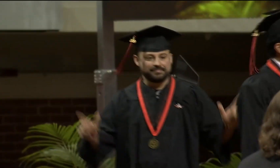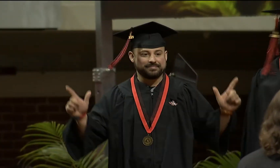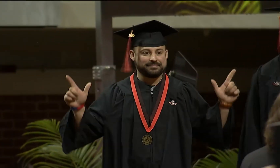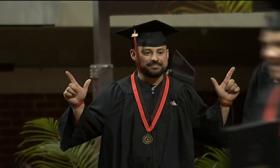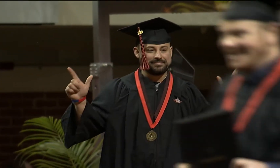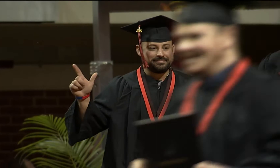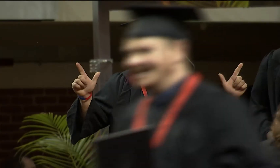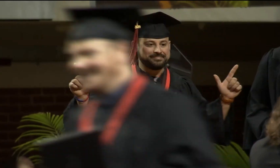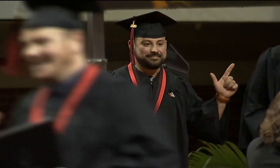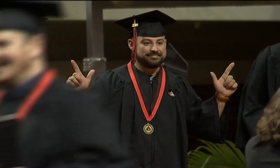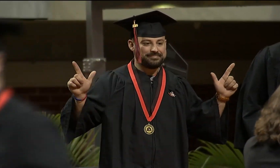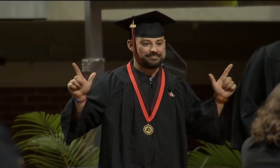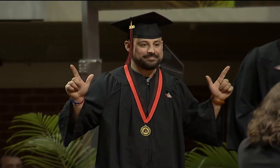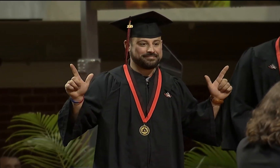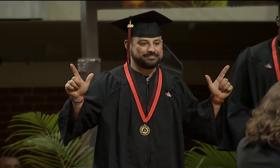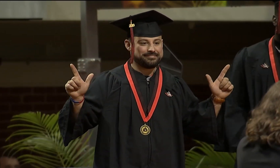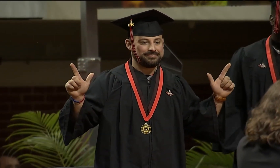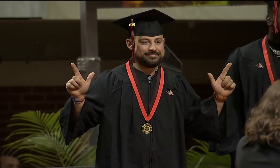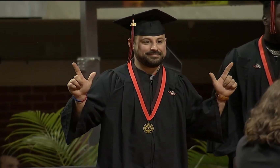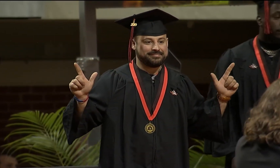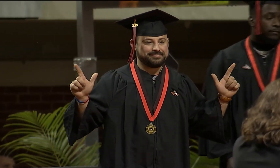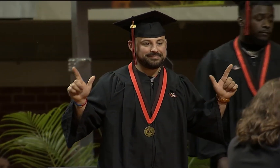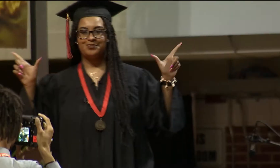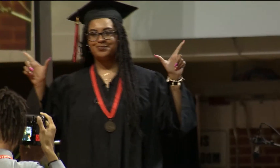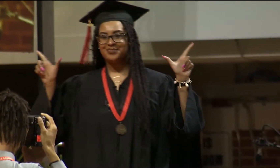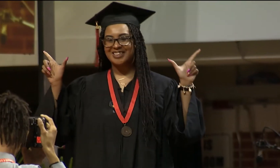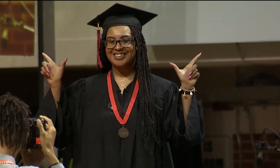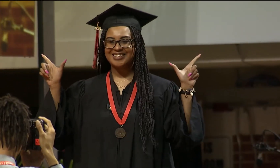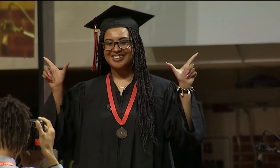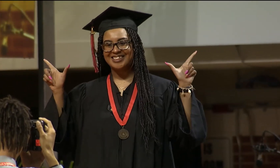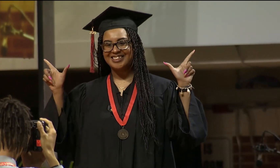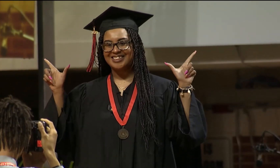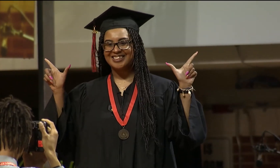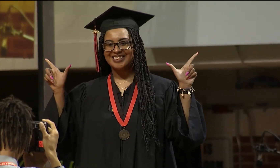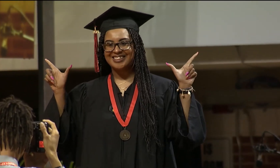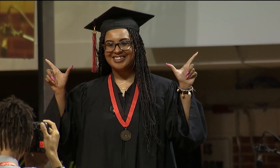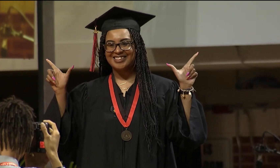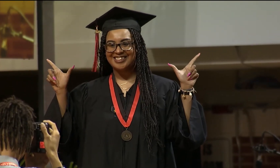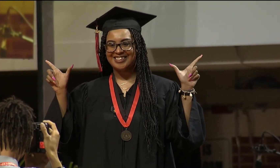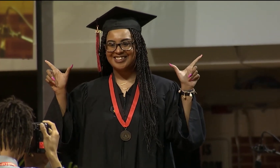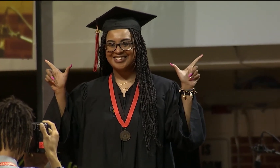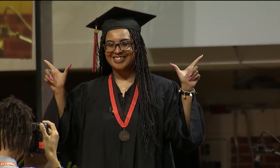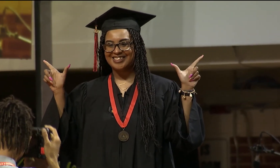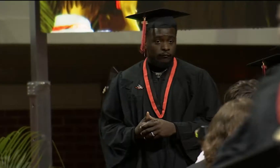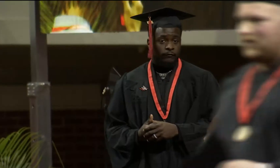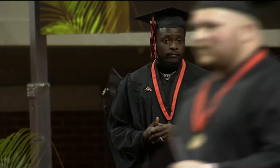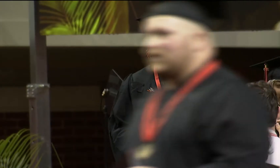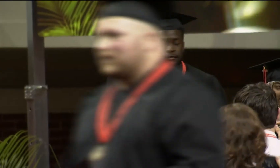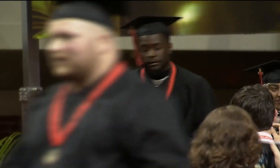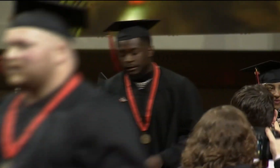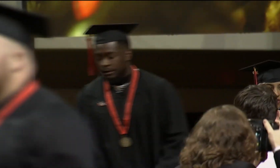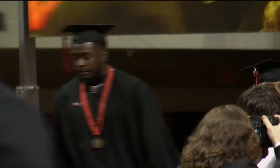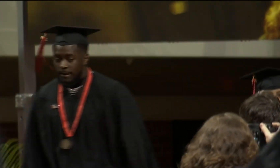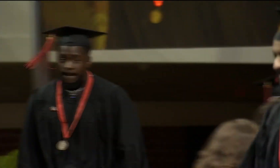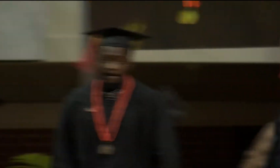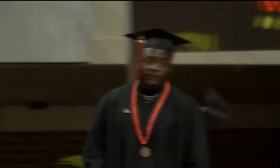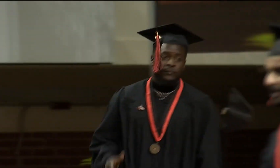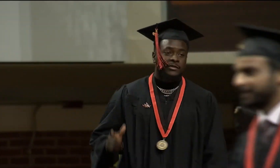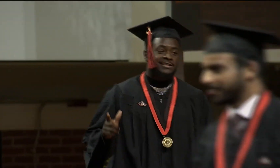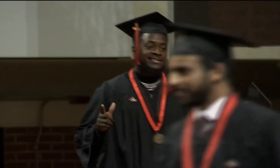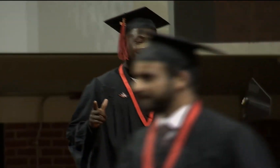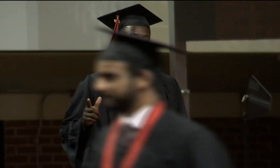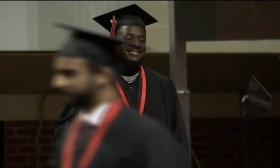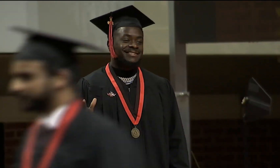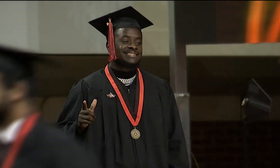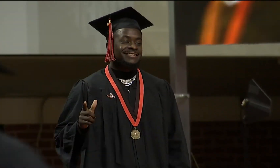O'Kelly. Ryan Ortiz. Tiriana Craig. Brandon